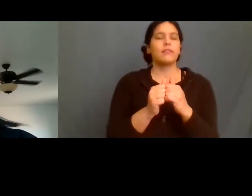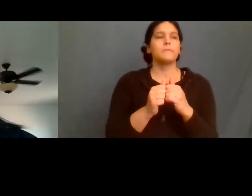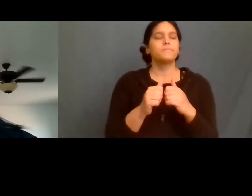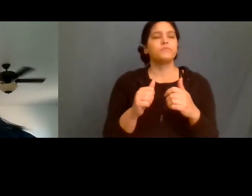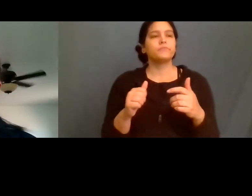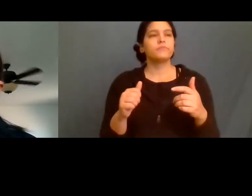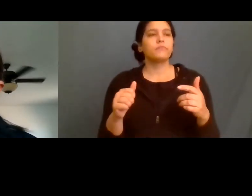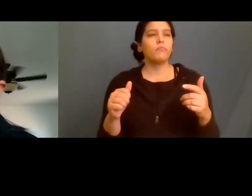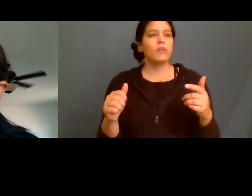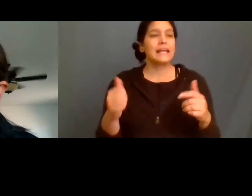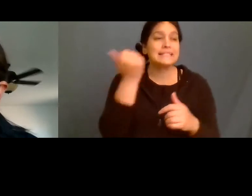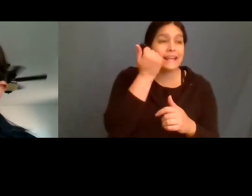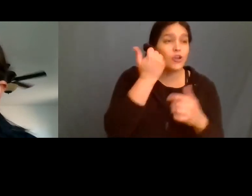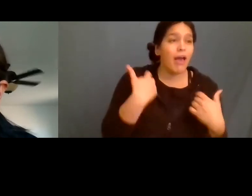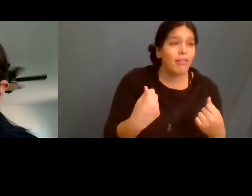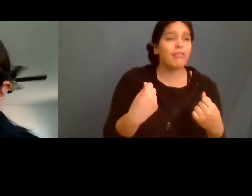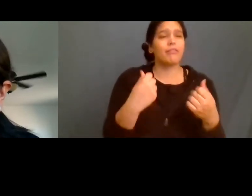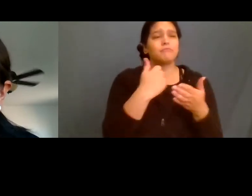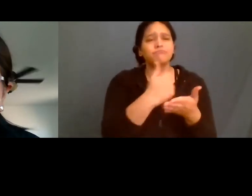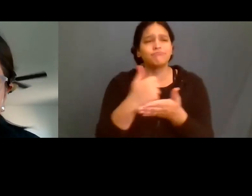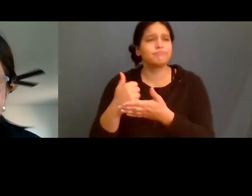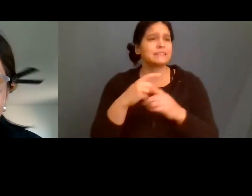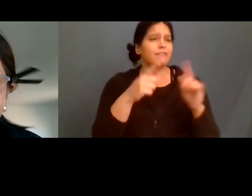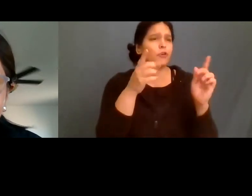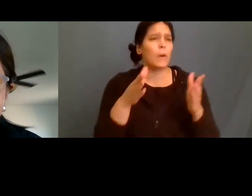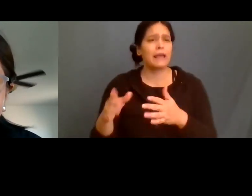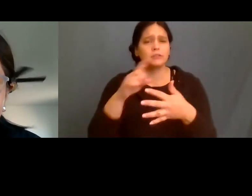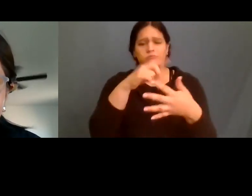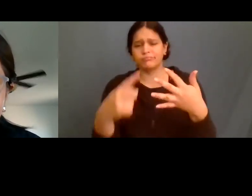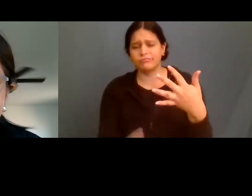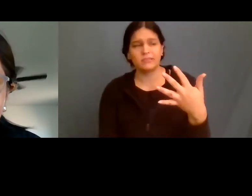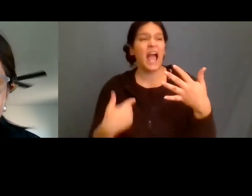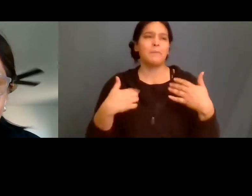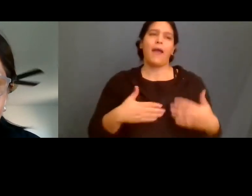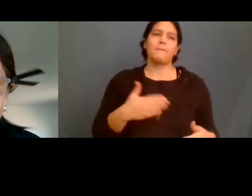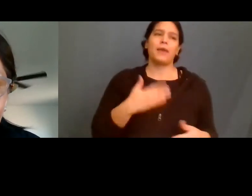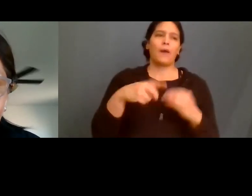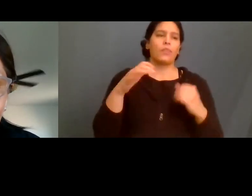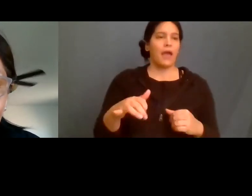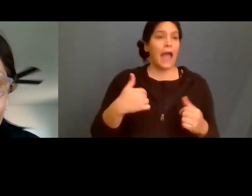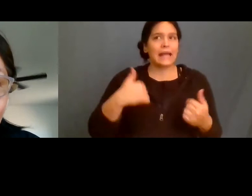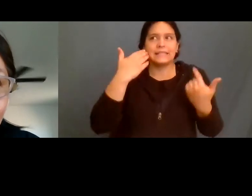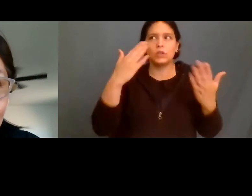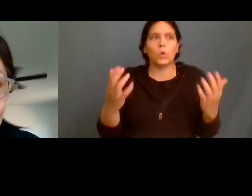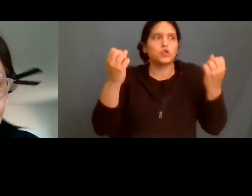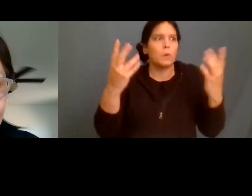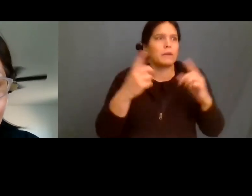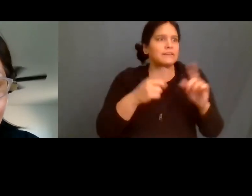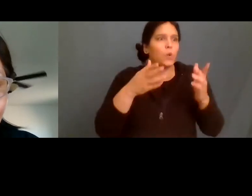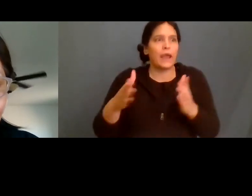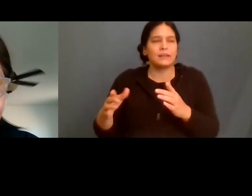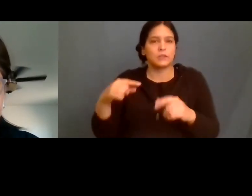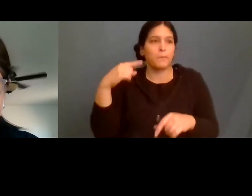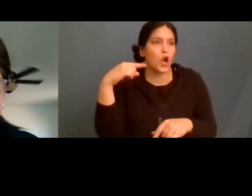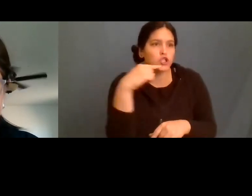So I'm very happy about that. And I didn't know there was so many ways of brushing your teeth